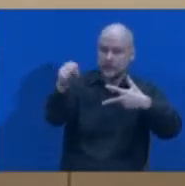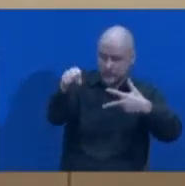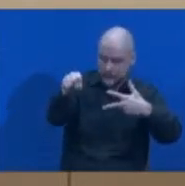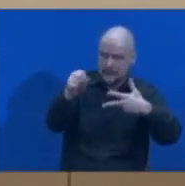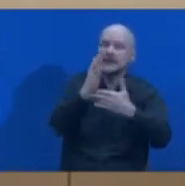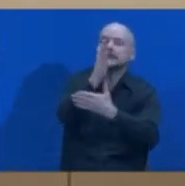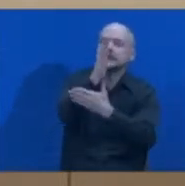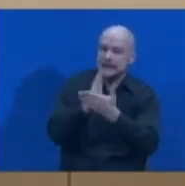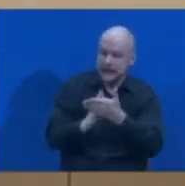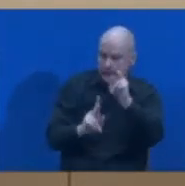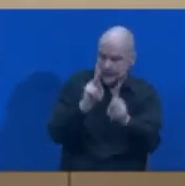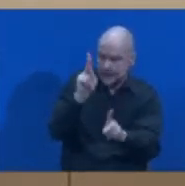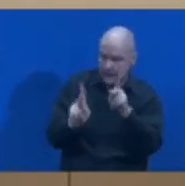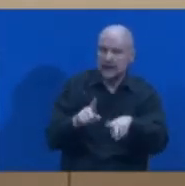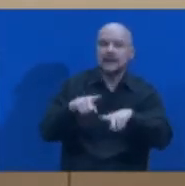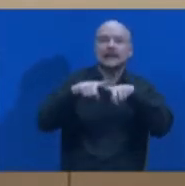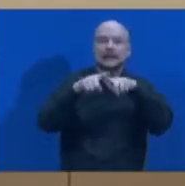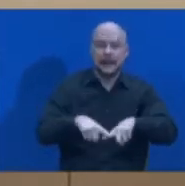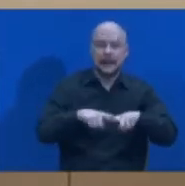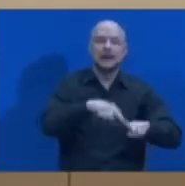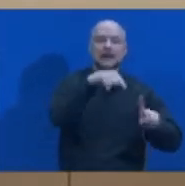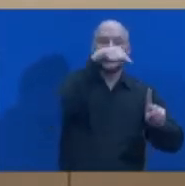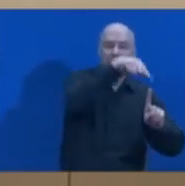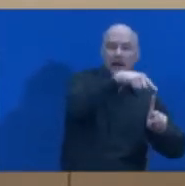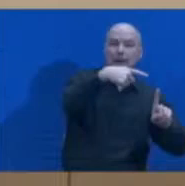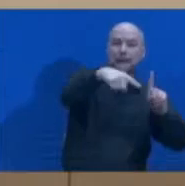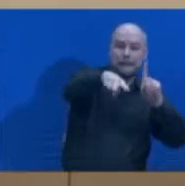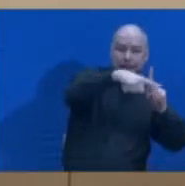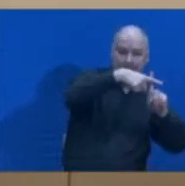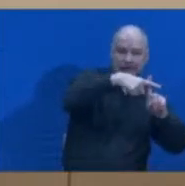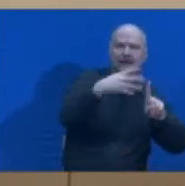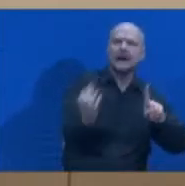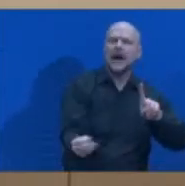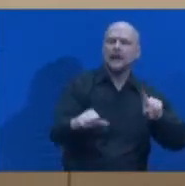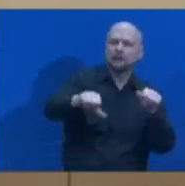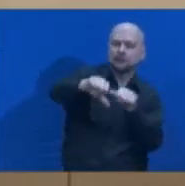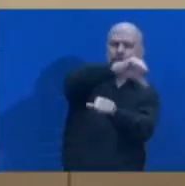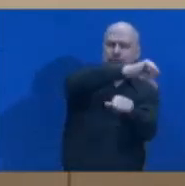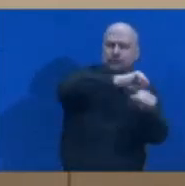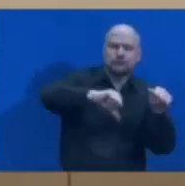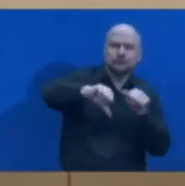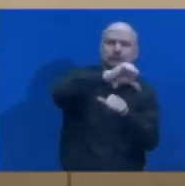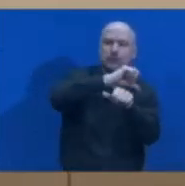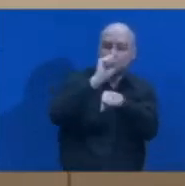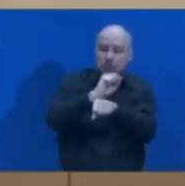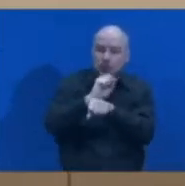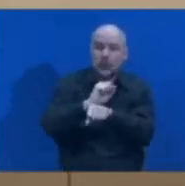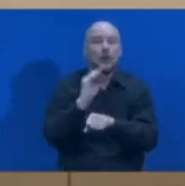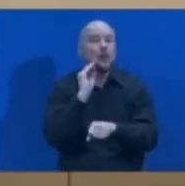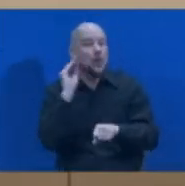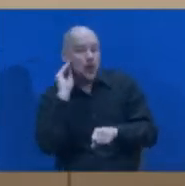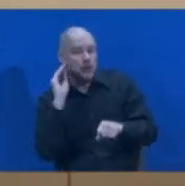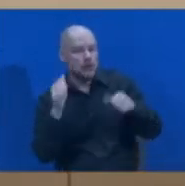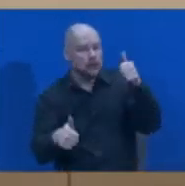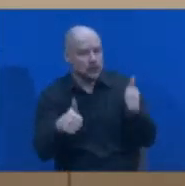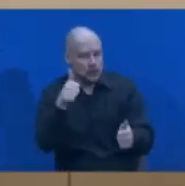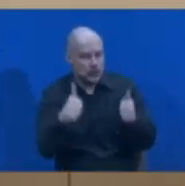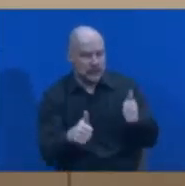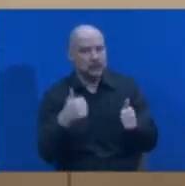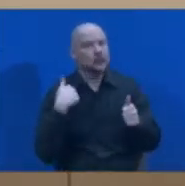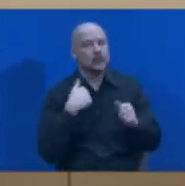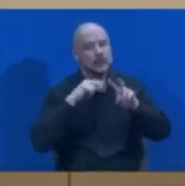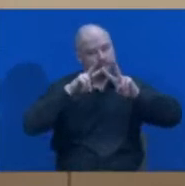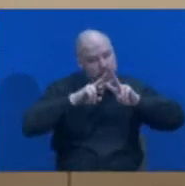individuals based on the exposure that they've had and the situation that they're living in or working in. And then that will continue